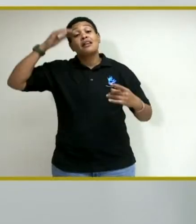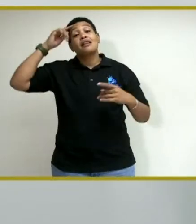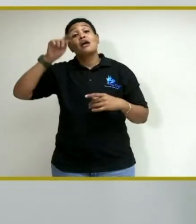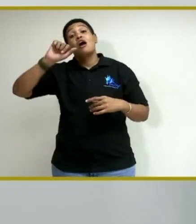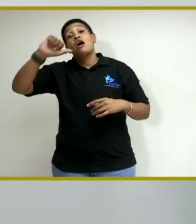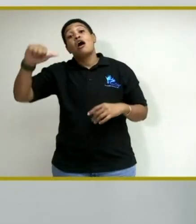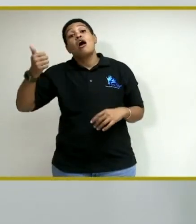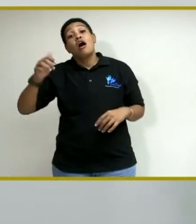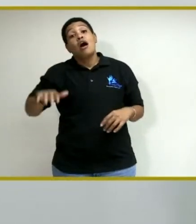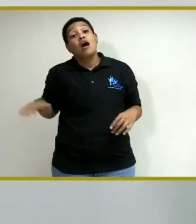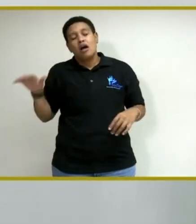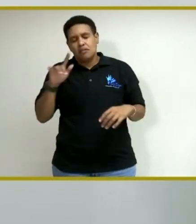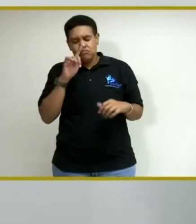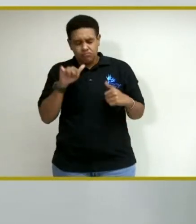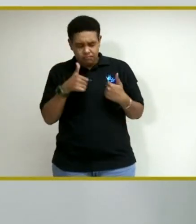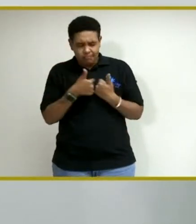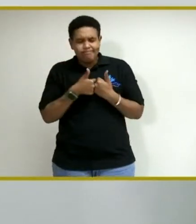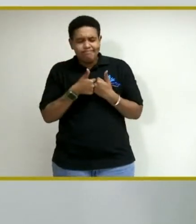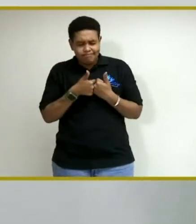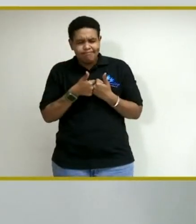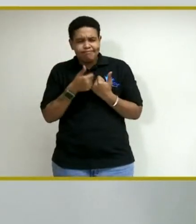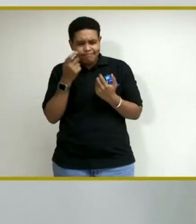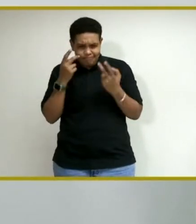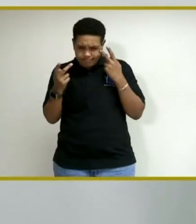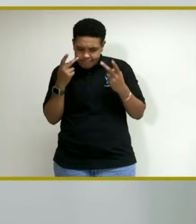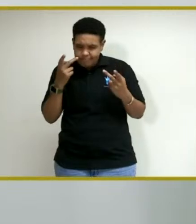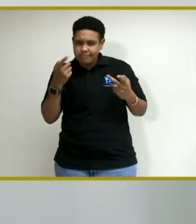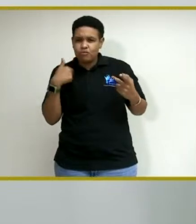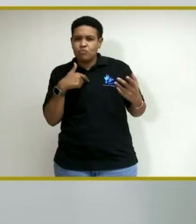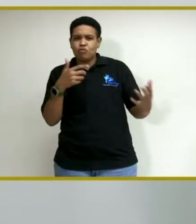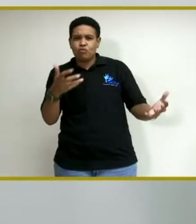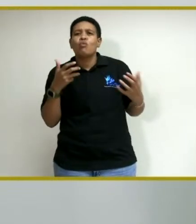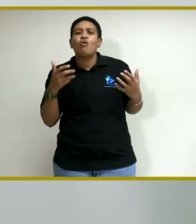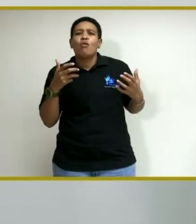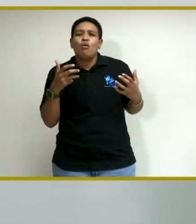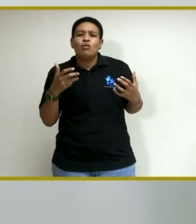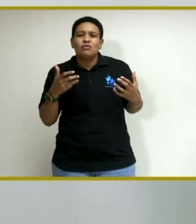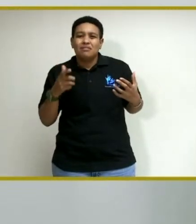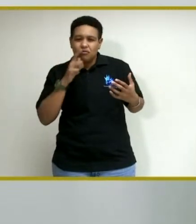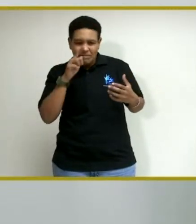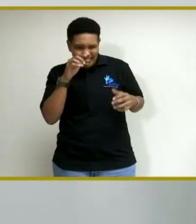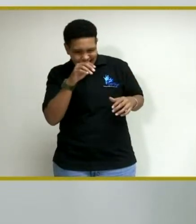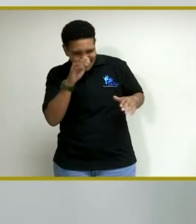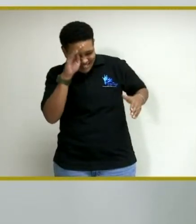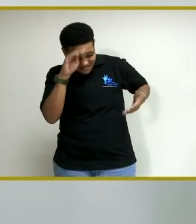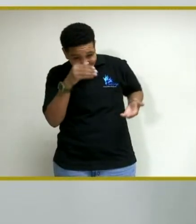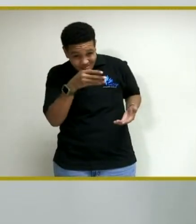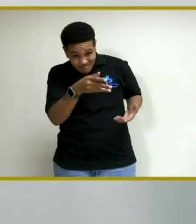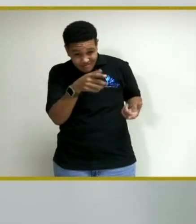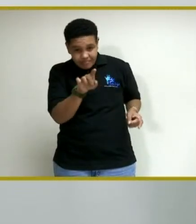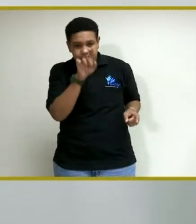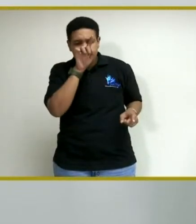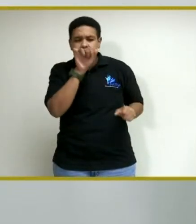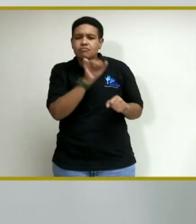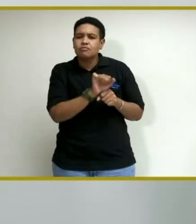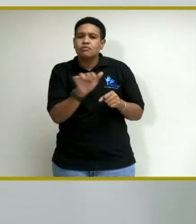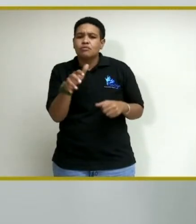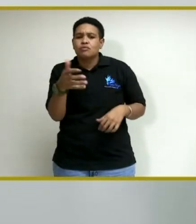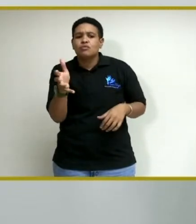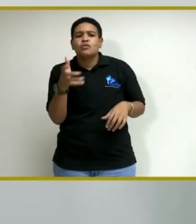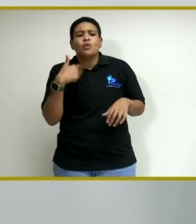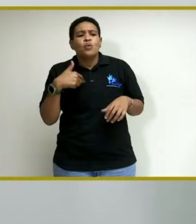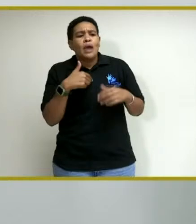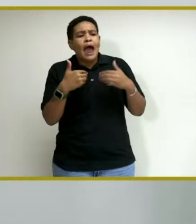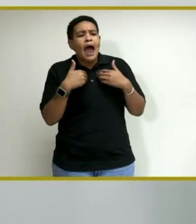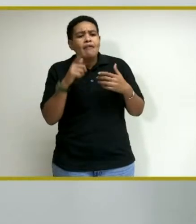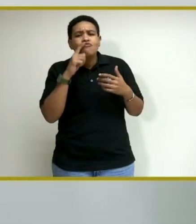other challenges that we would want to address to ensure that we